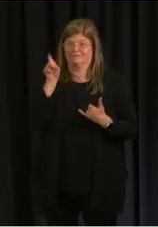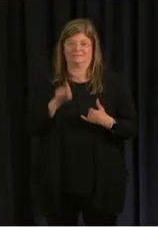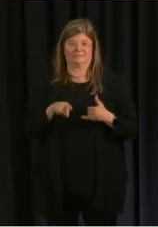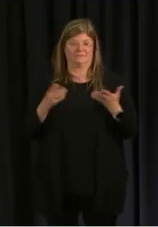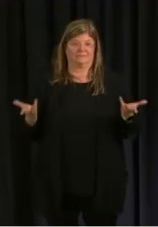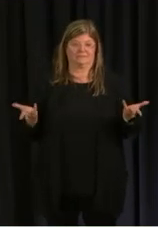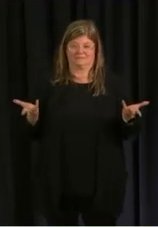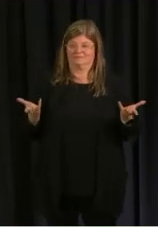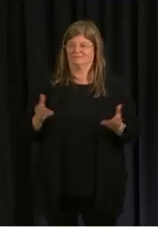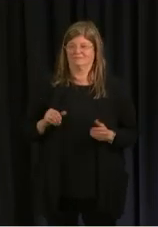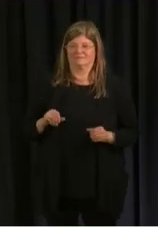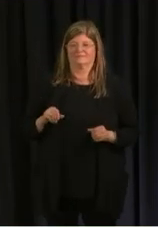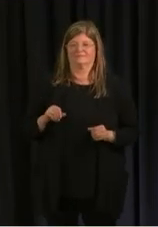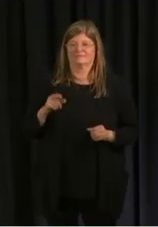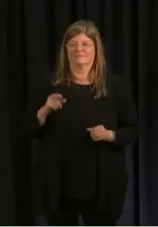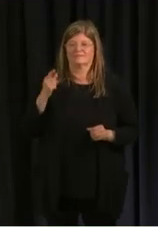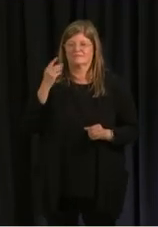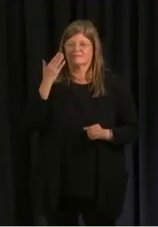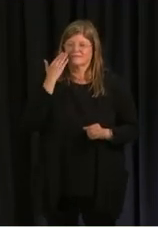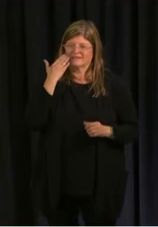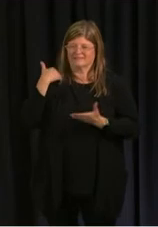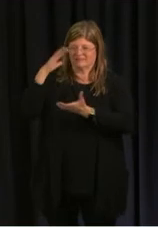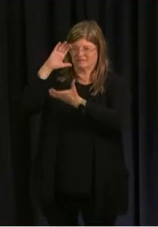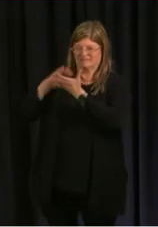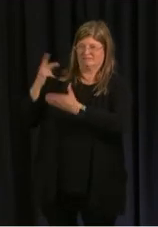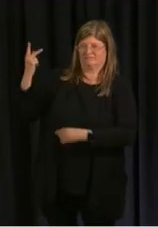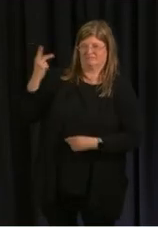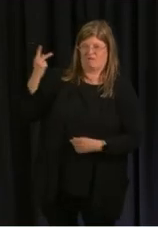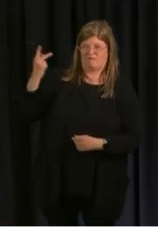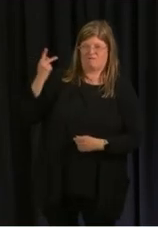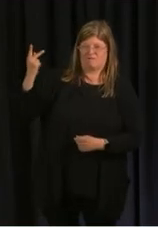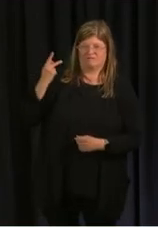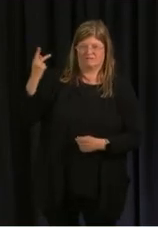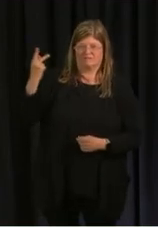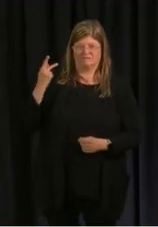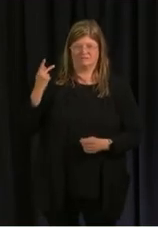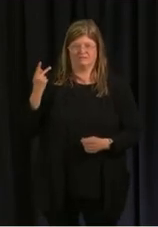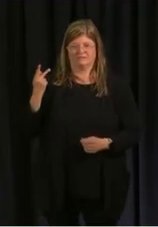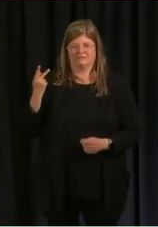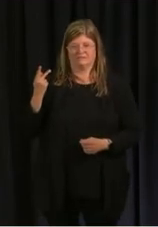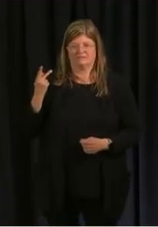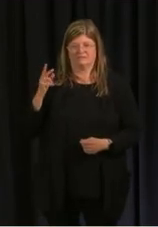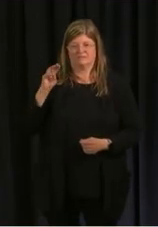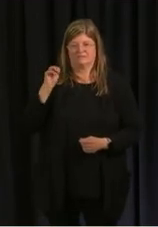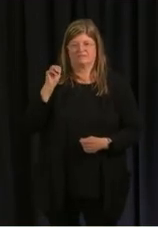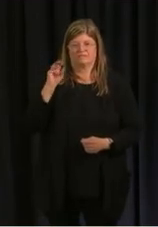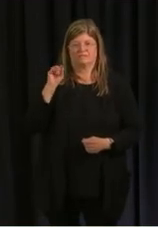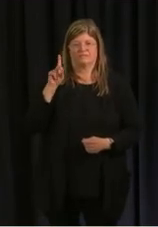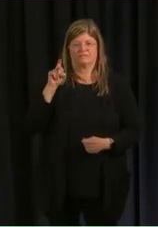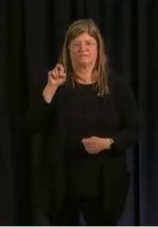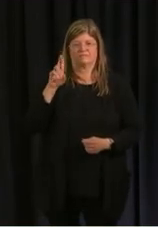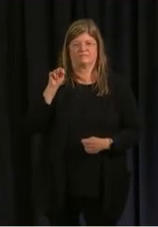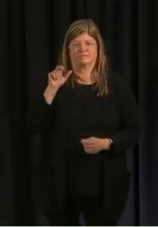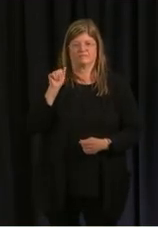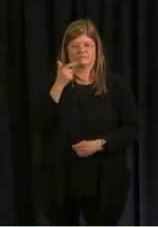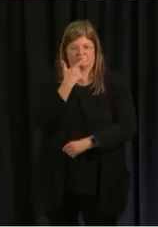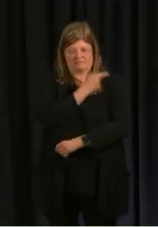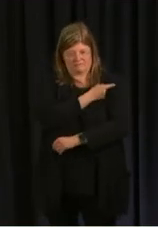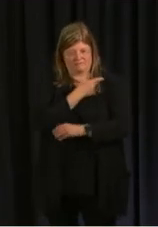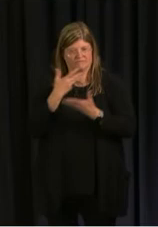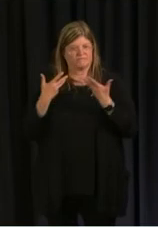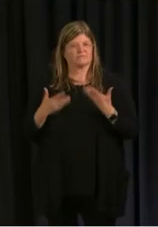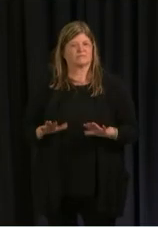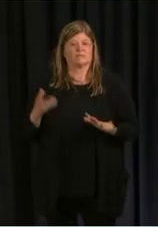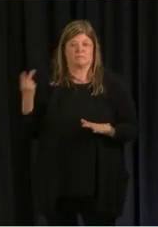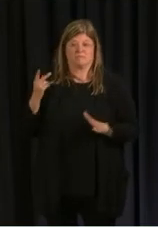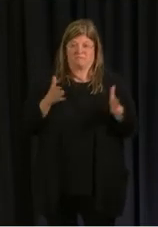different because my husband and I have both had Moderna shots, and we're planning on traveling to Massachusetts in about